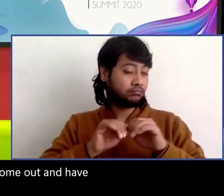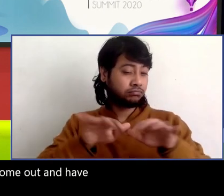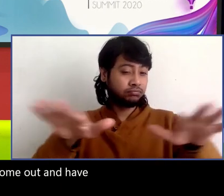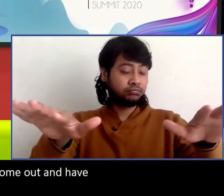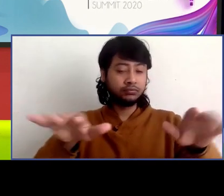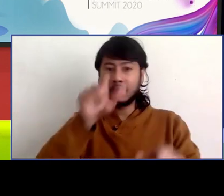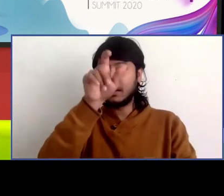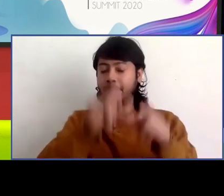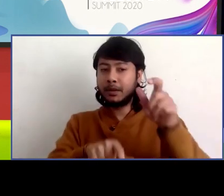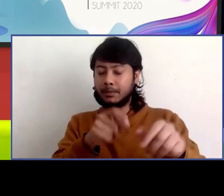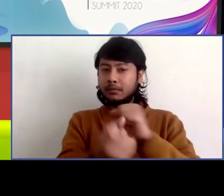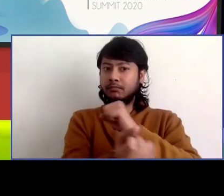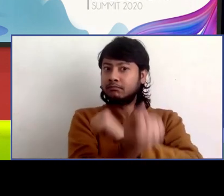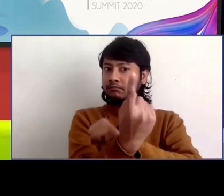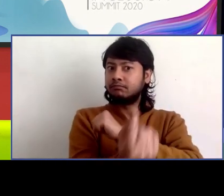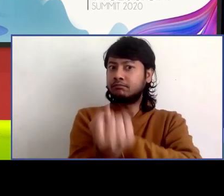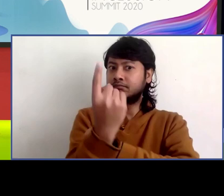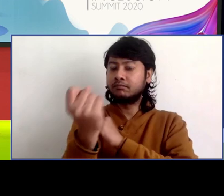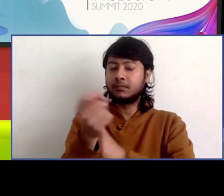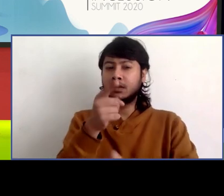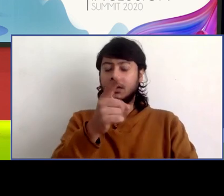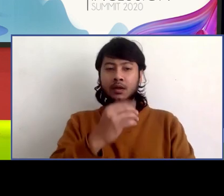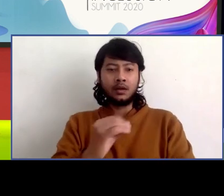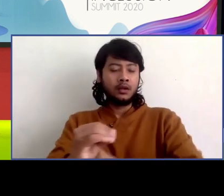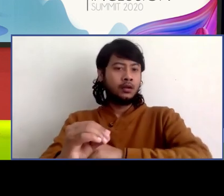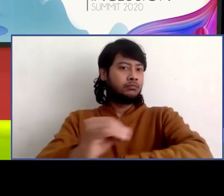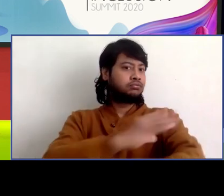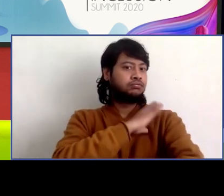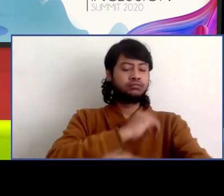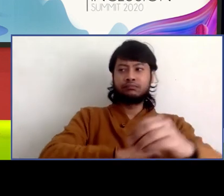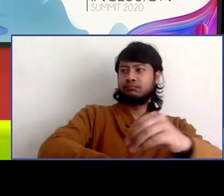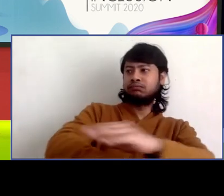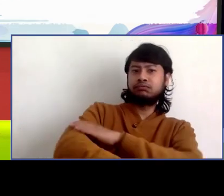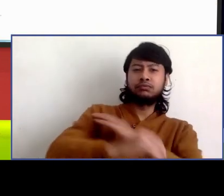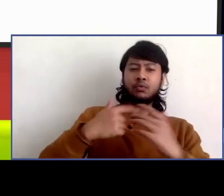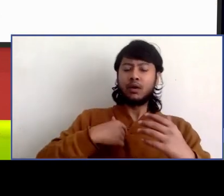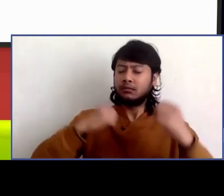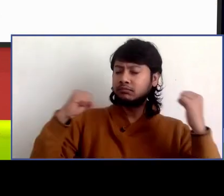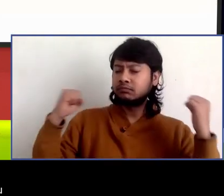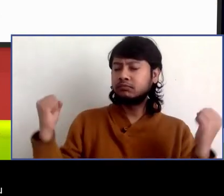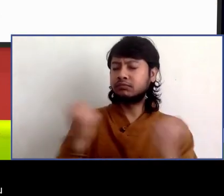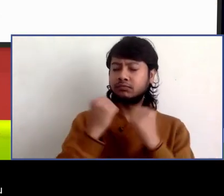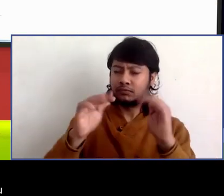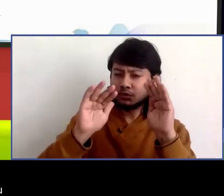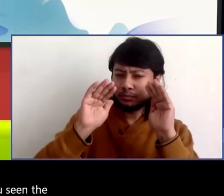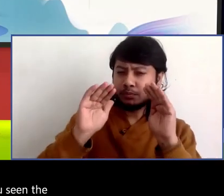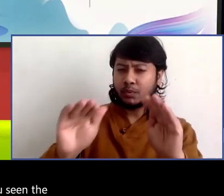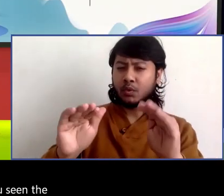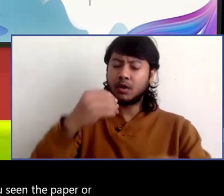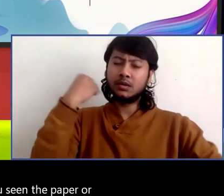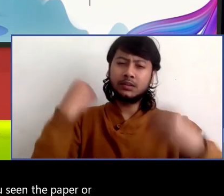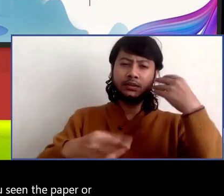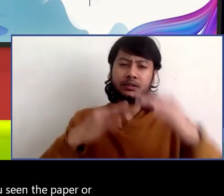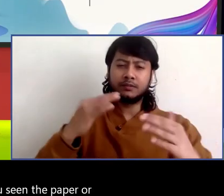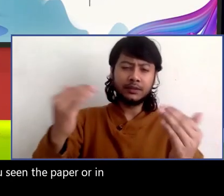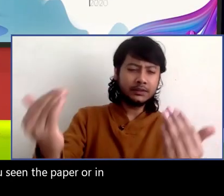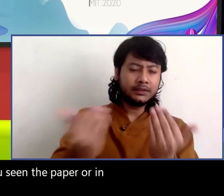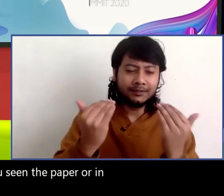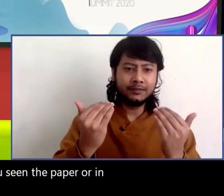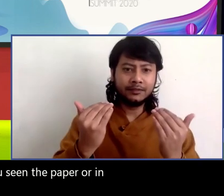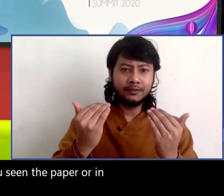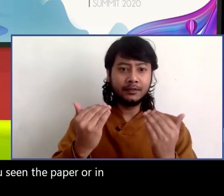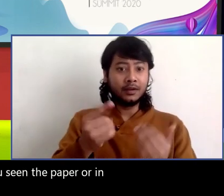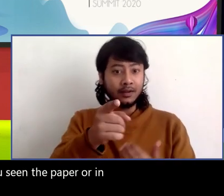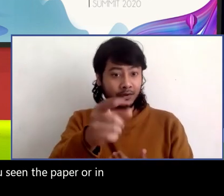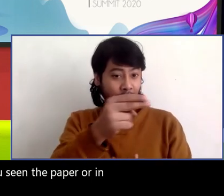so many of us. Can you name a few people who you see in the paper or in your streets or in your city? And how many of us know of